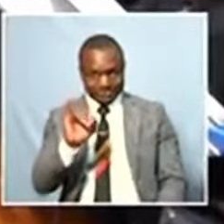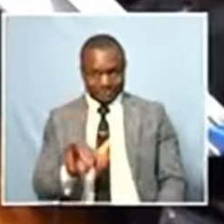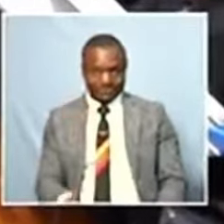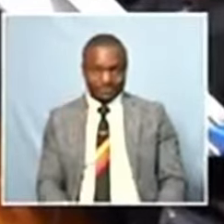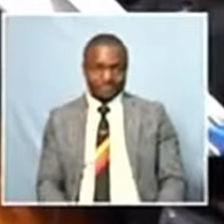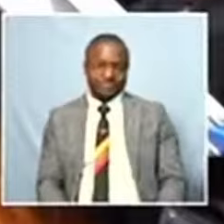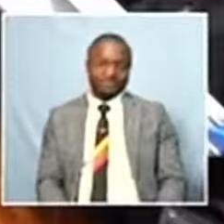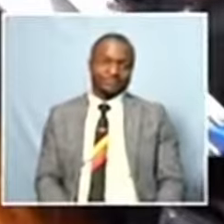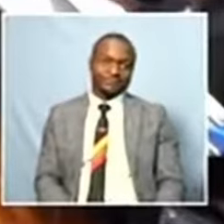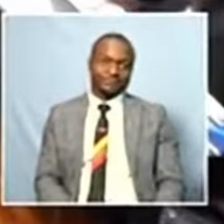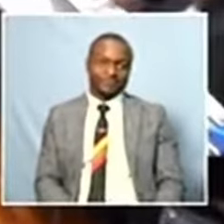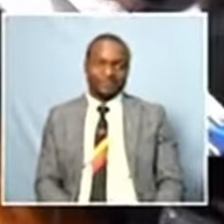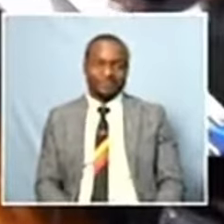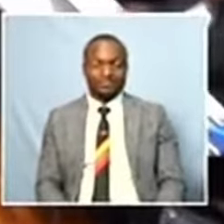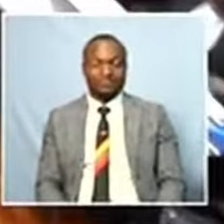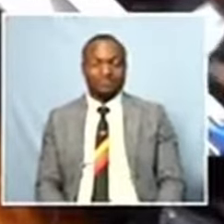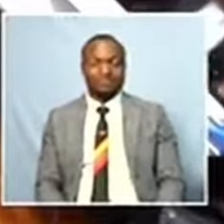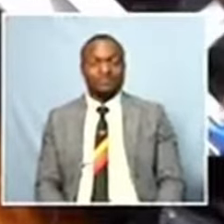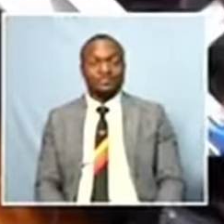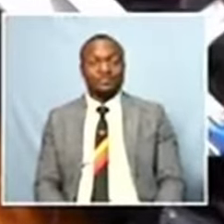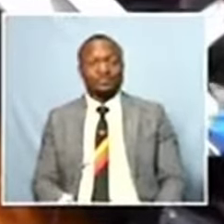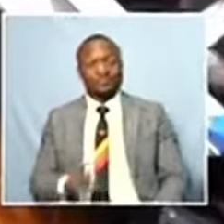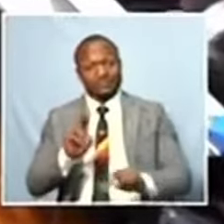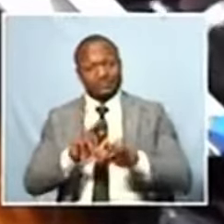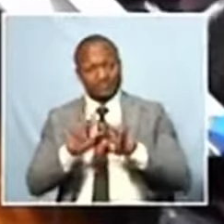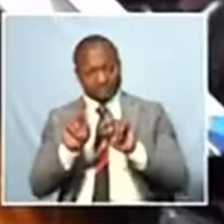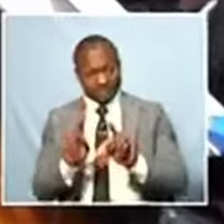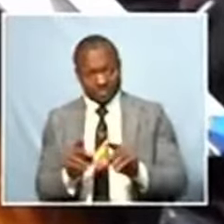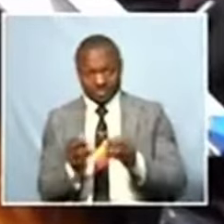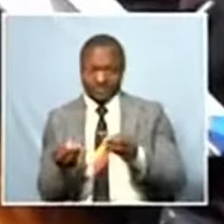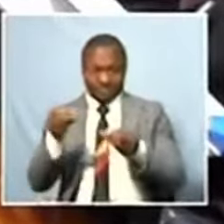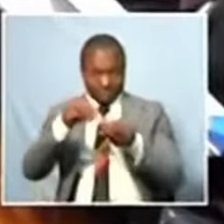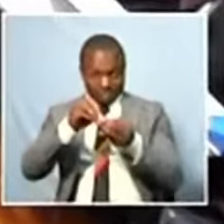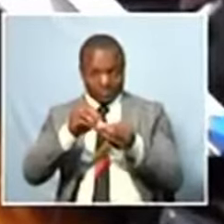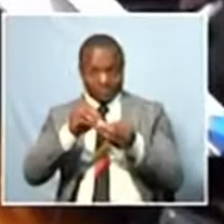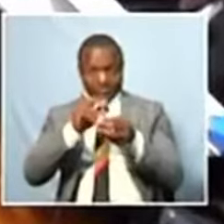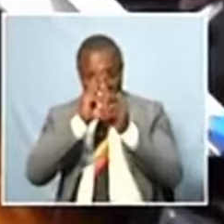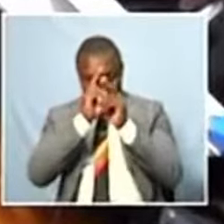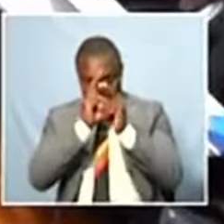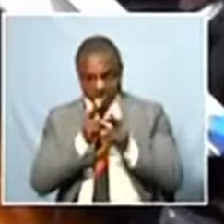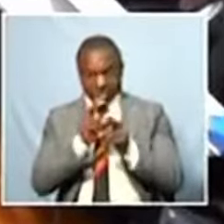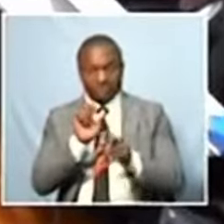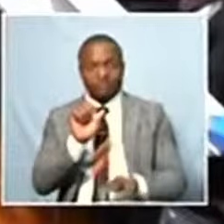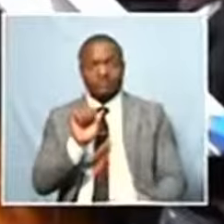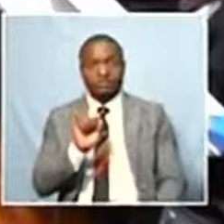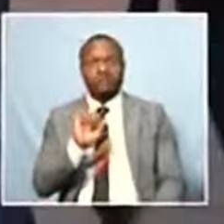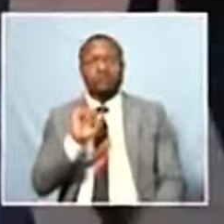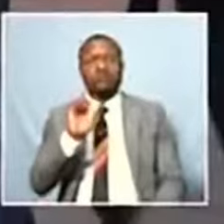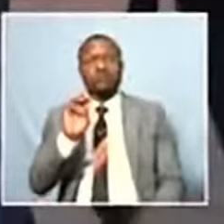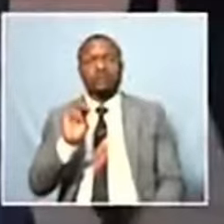yeah. I know they will respond as you. Chair, it's a right on the Honorable Simunji's question.